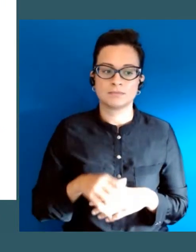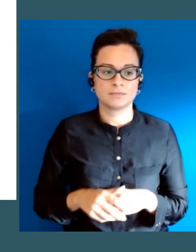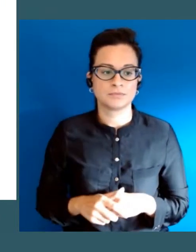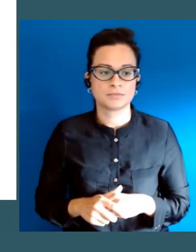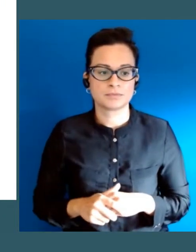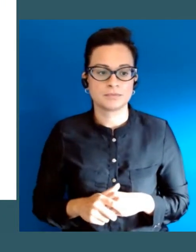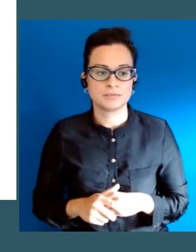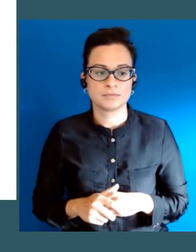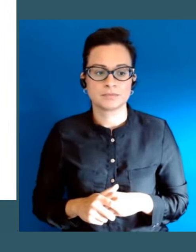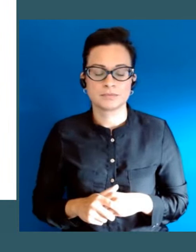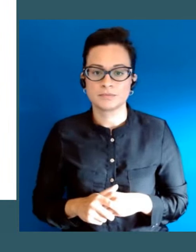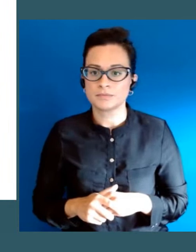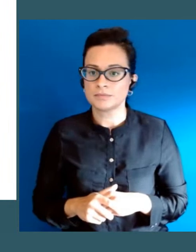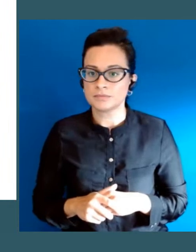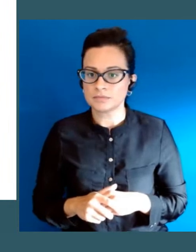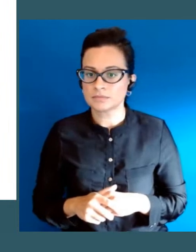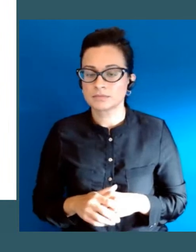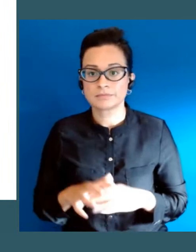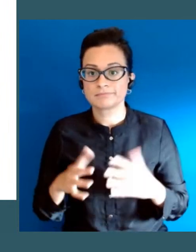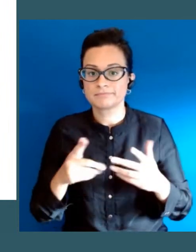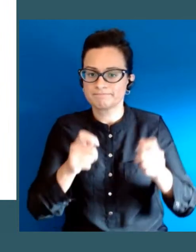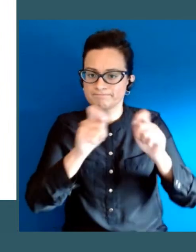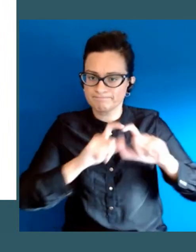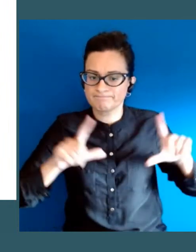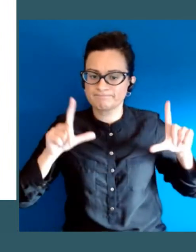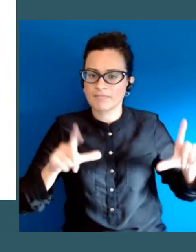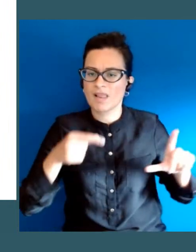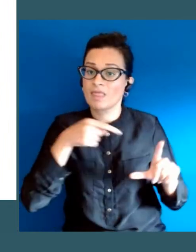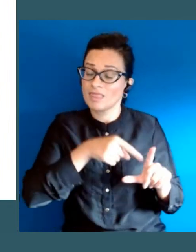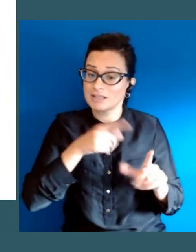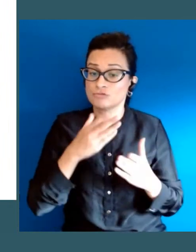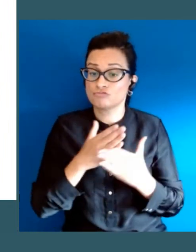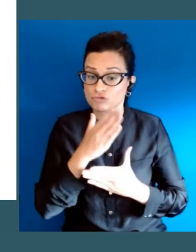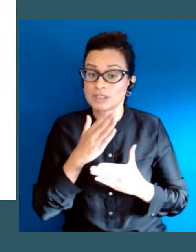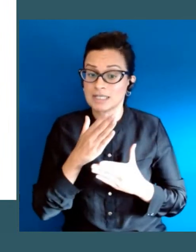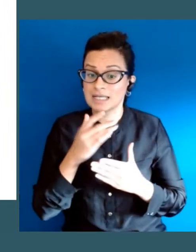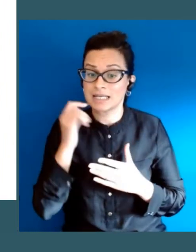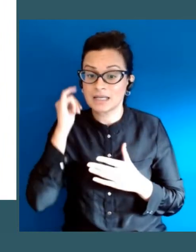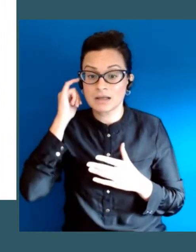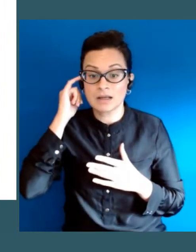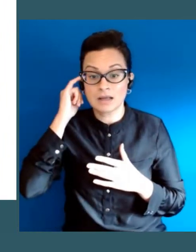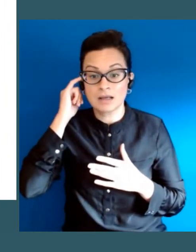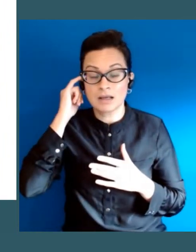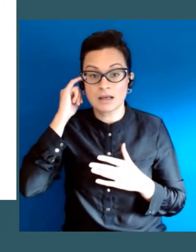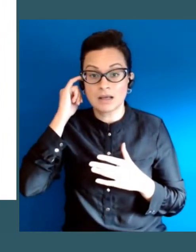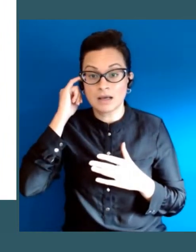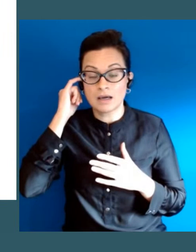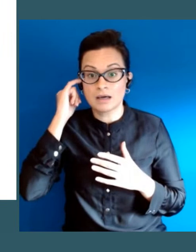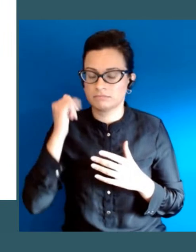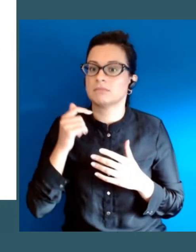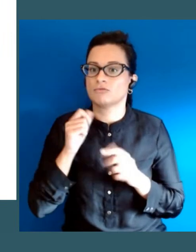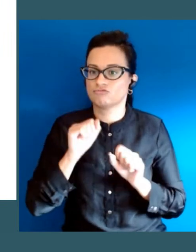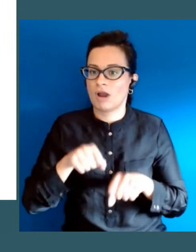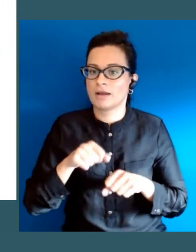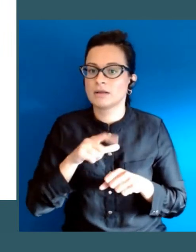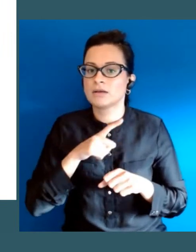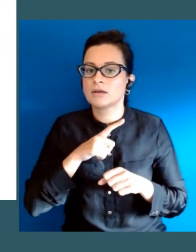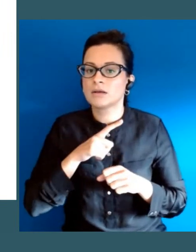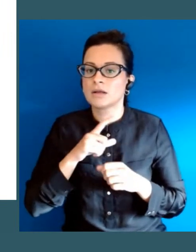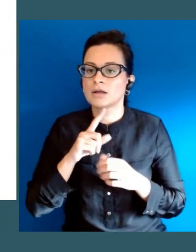This seems to have been reinforced by a study which was published in JACI in